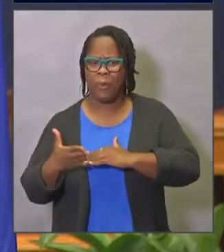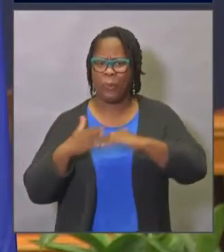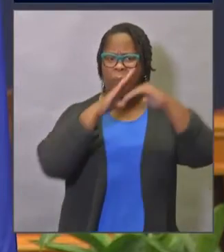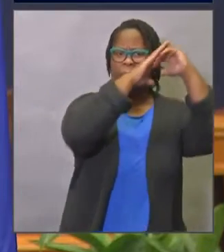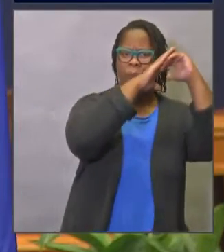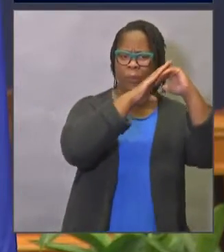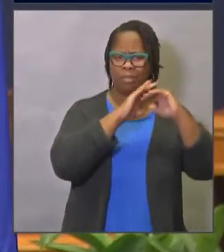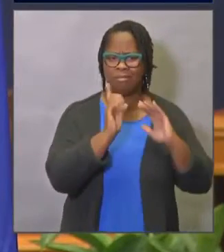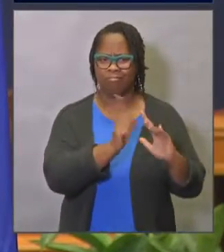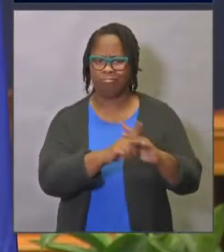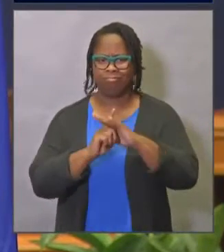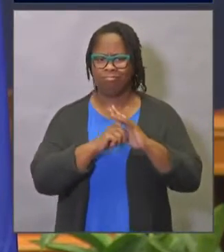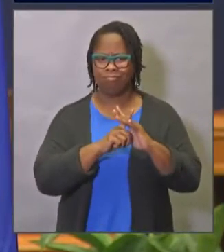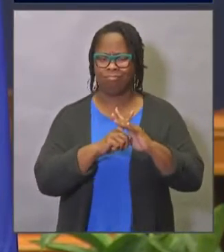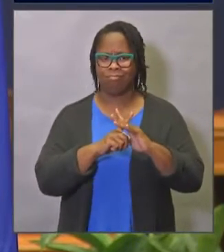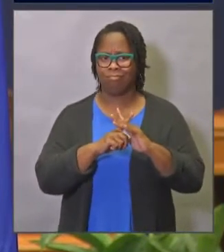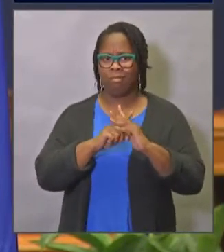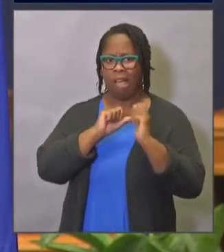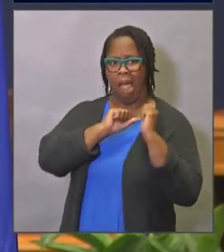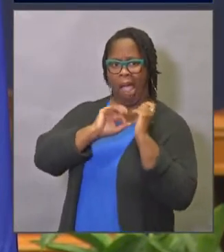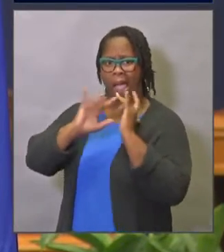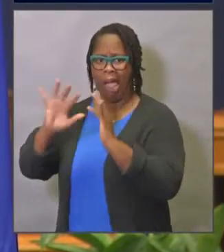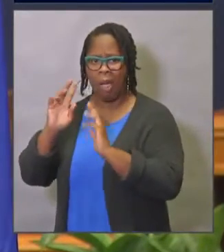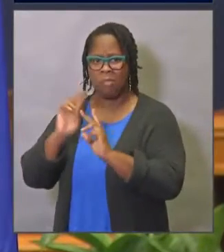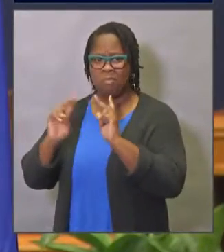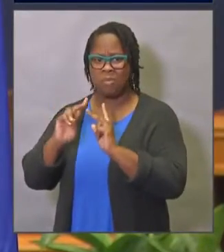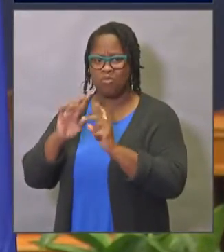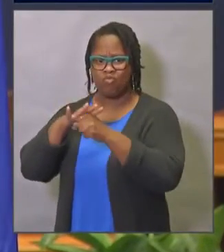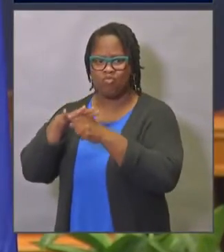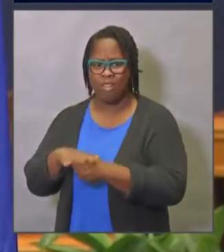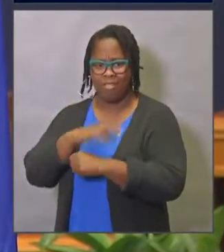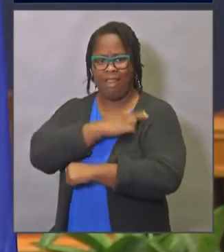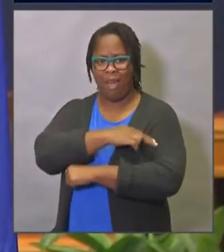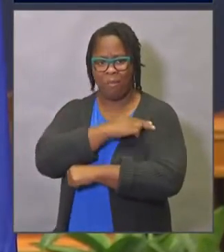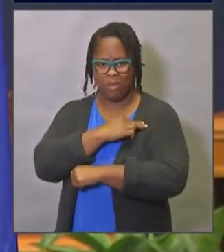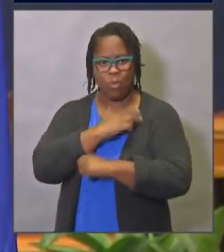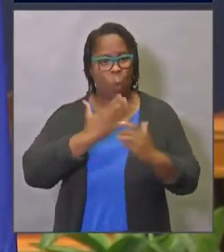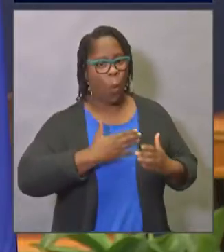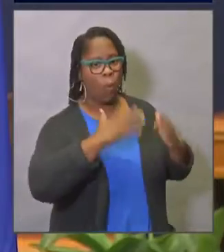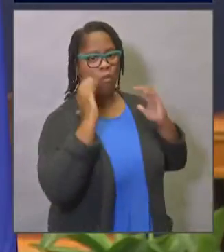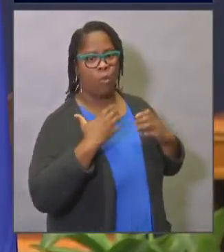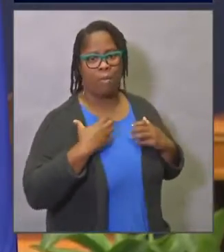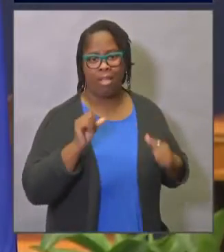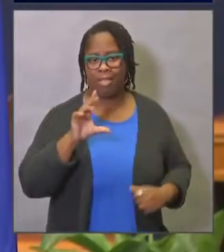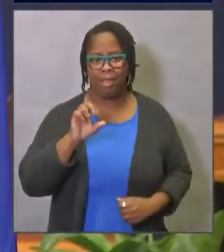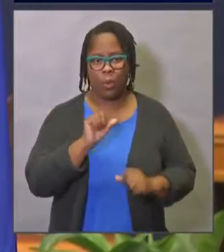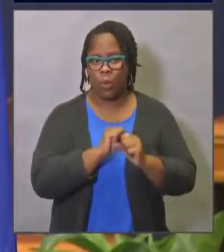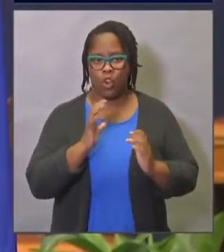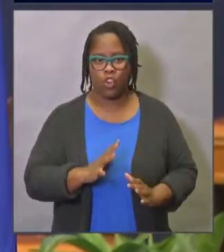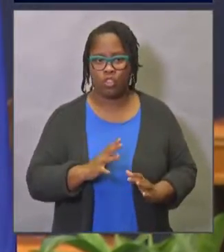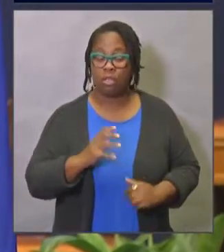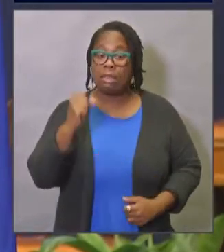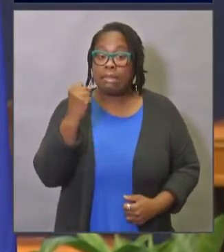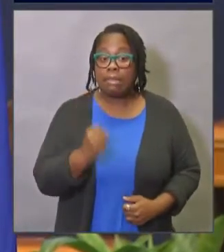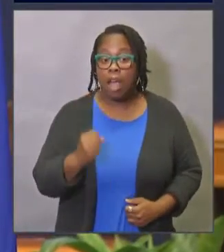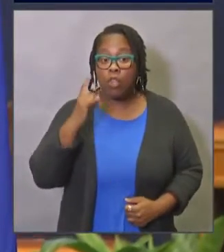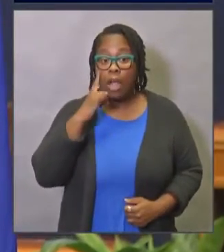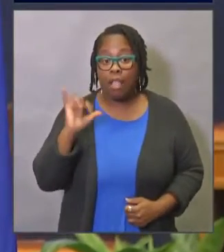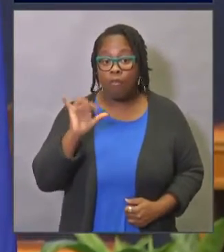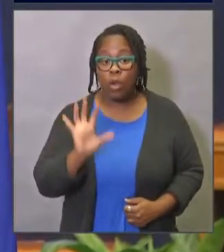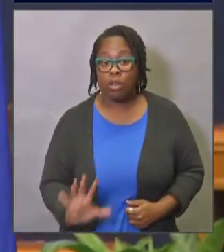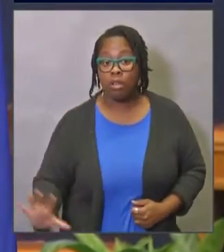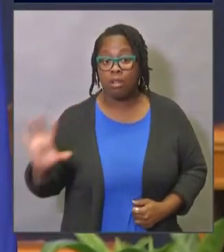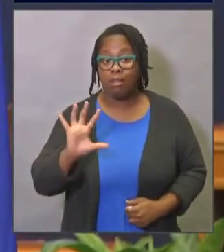hospitals and overwhelming our healthcare workers. The Southern California region, including LA County, is currently under the